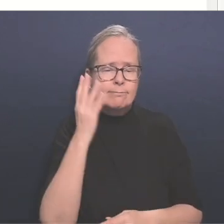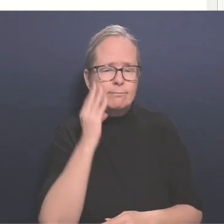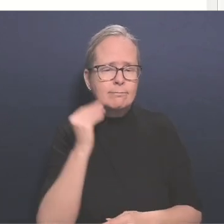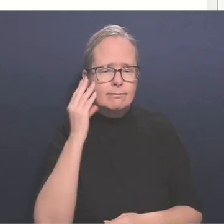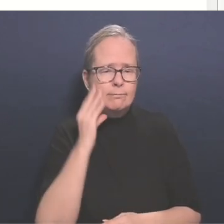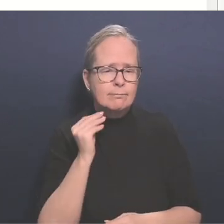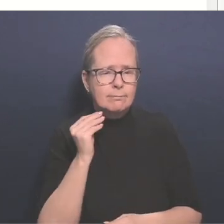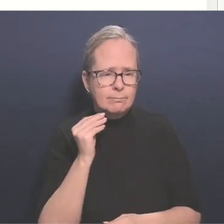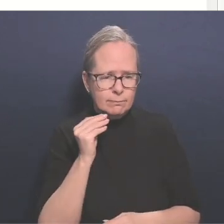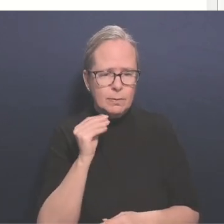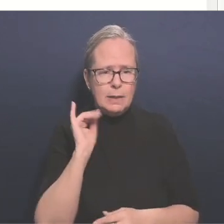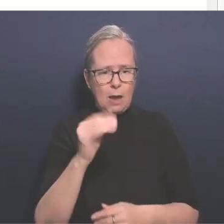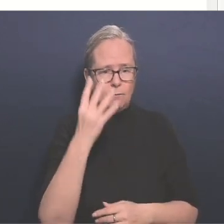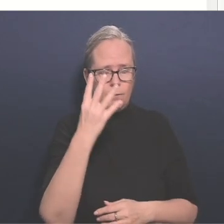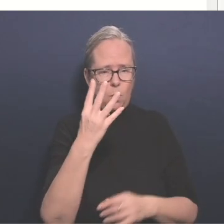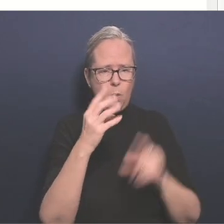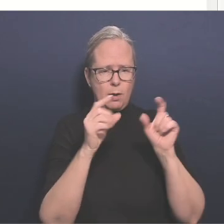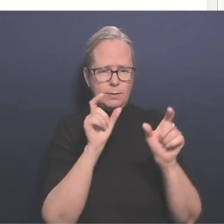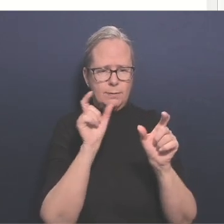this process.